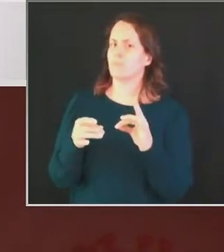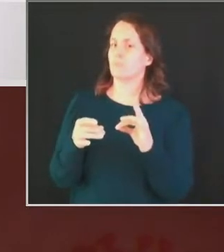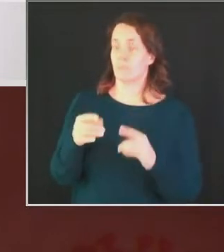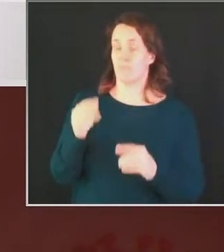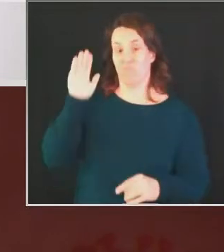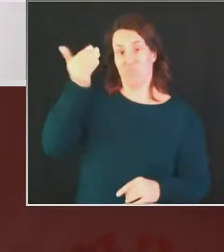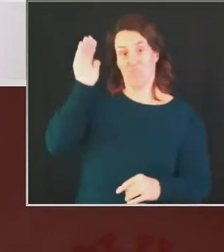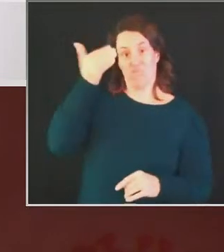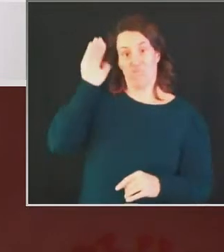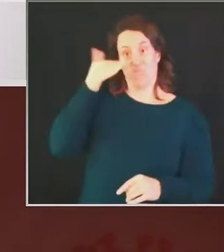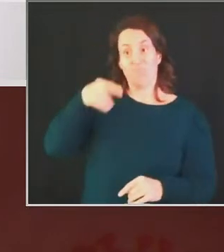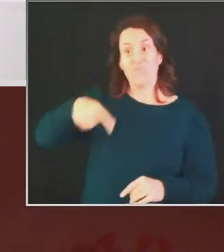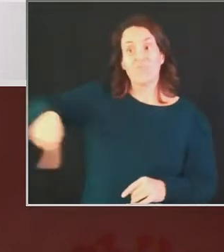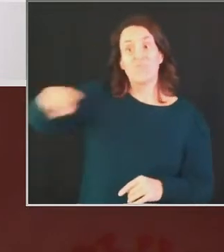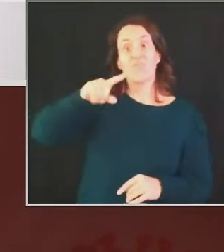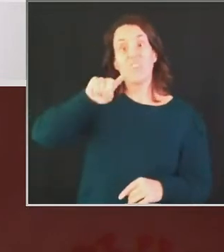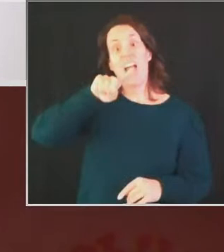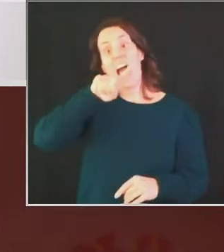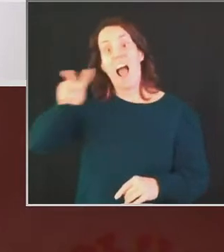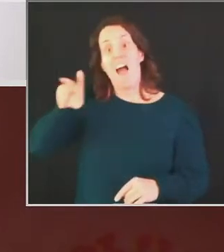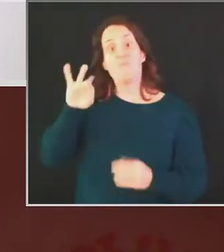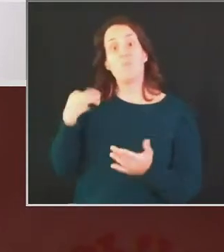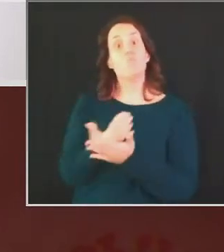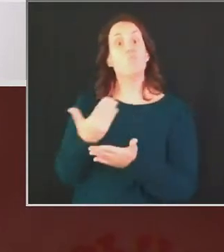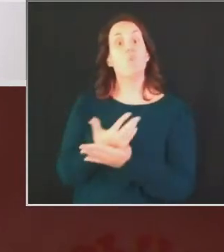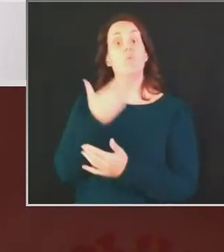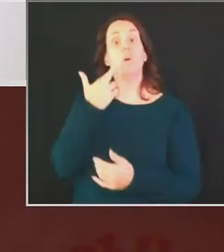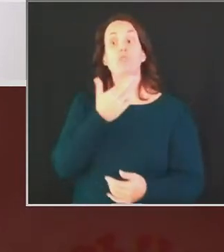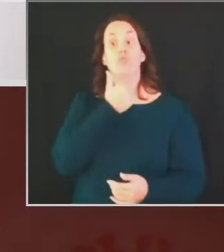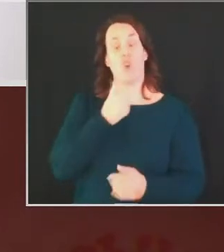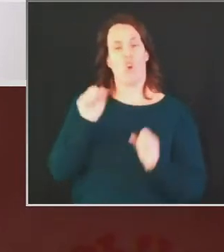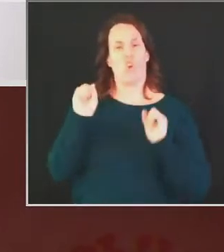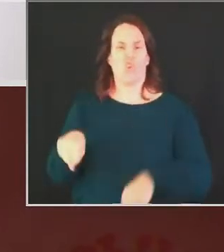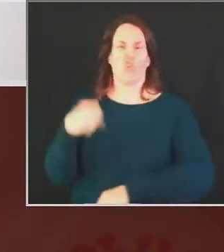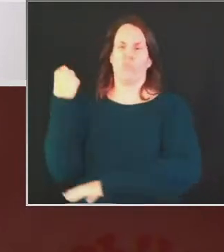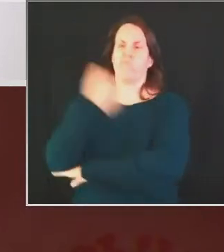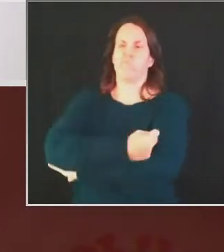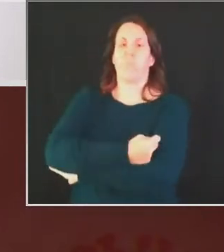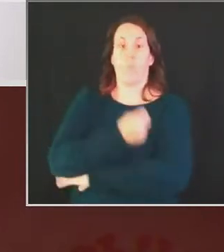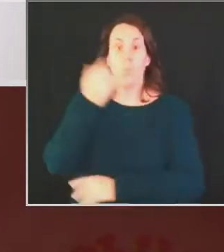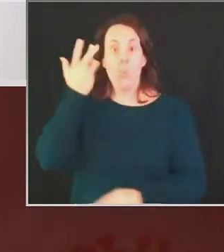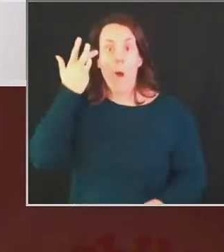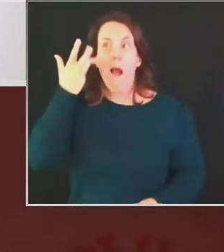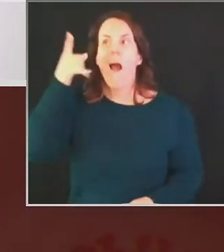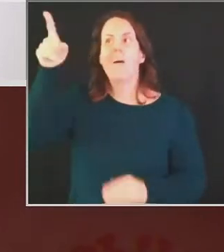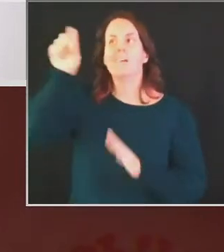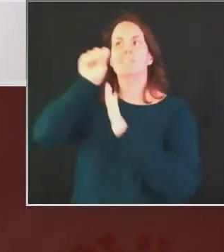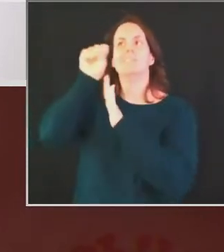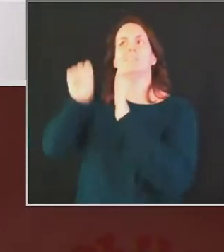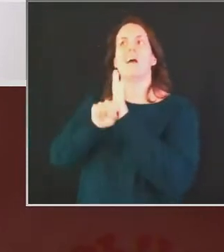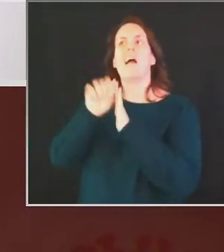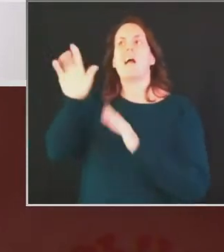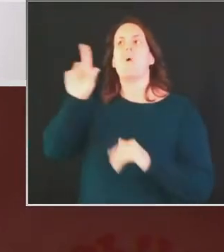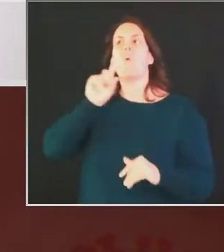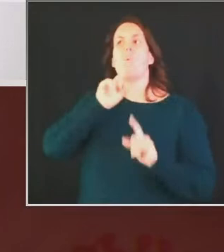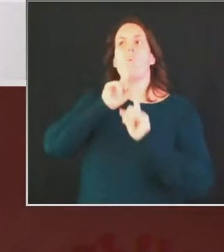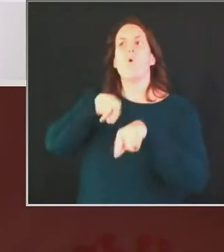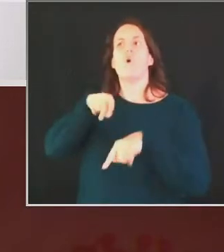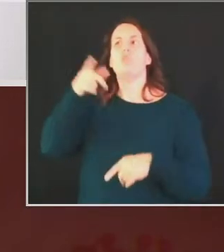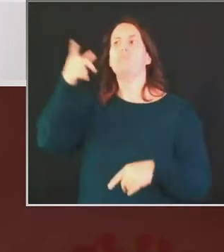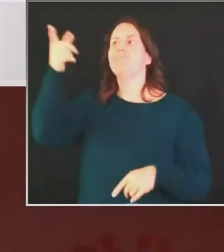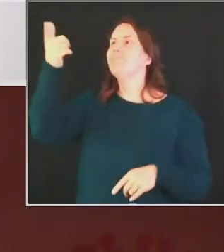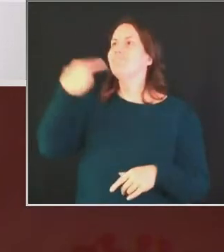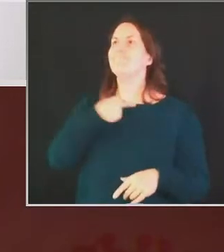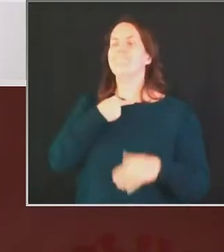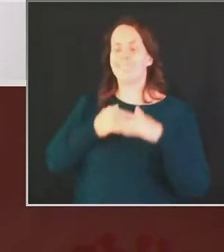Evers is, what do you say to these people who may be losing their jobs, losing their businesses as a direct result of this order?